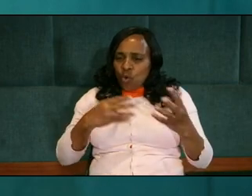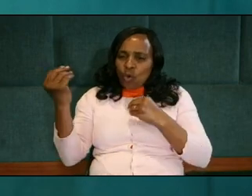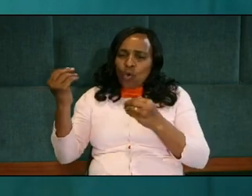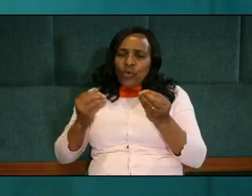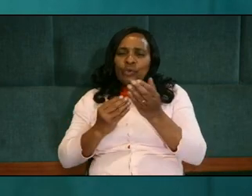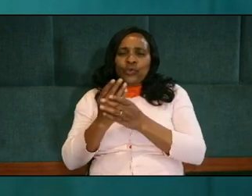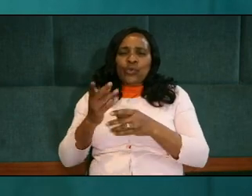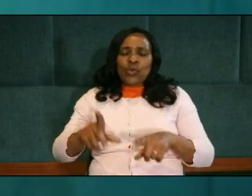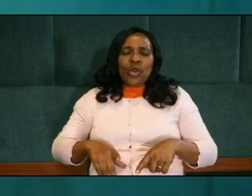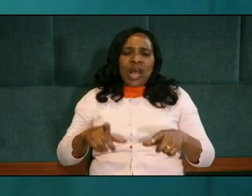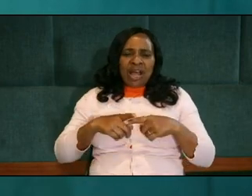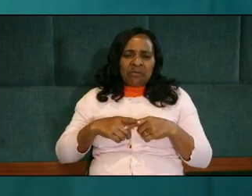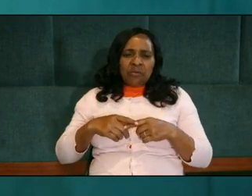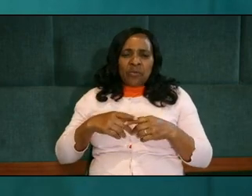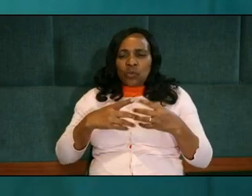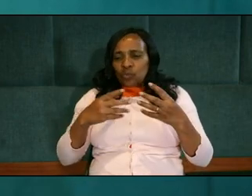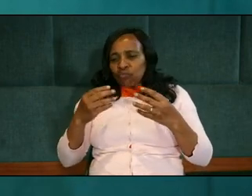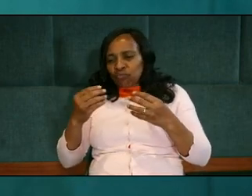looking for